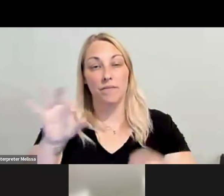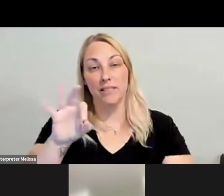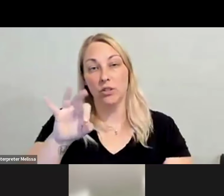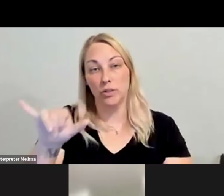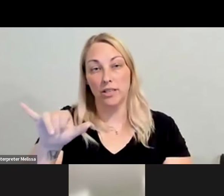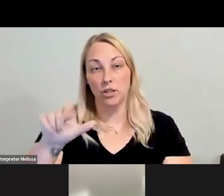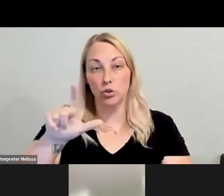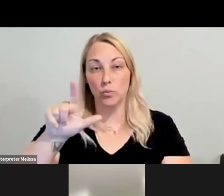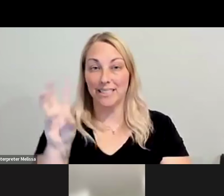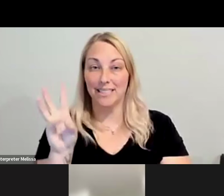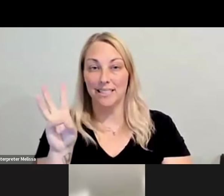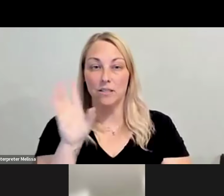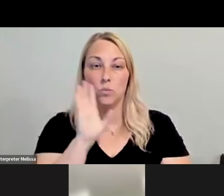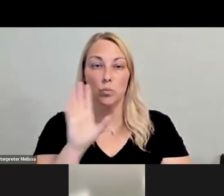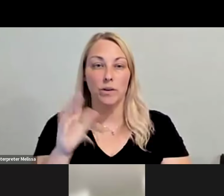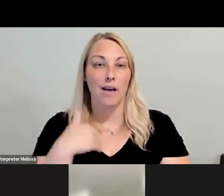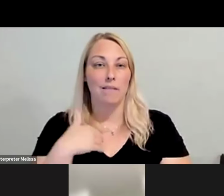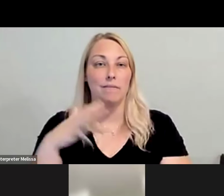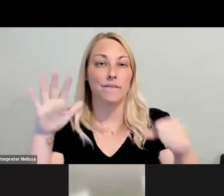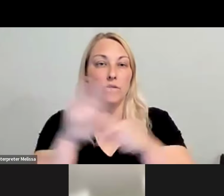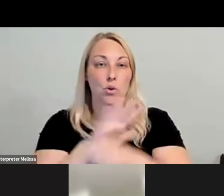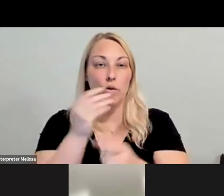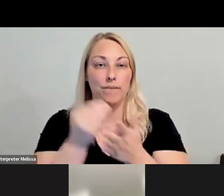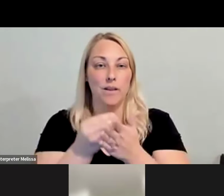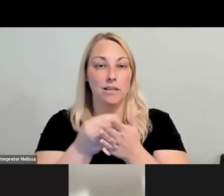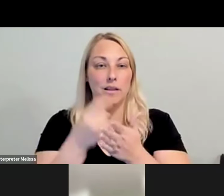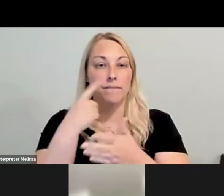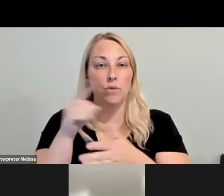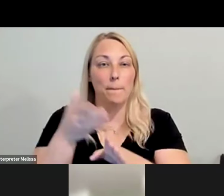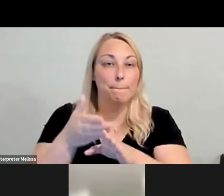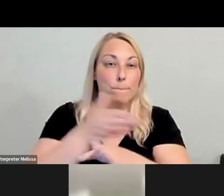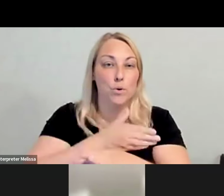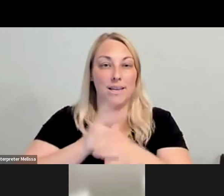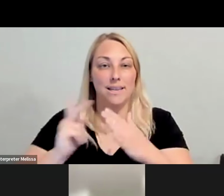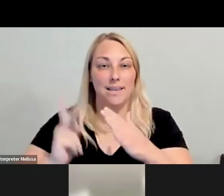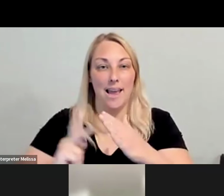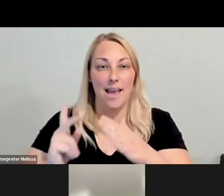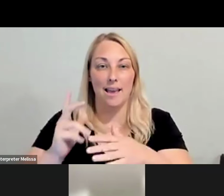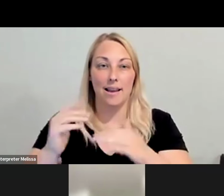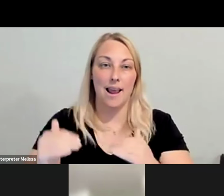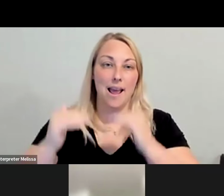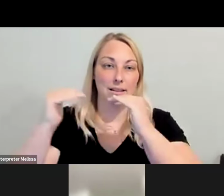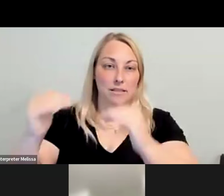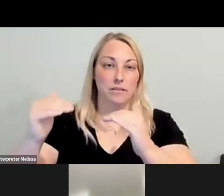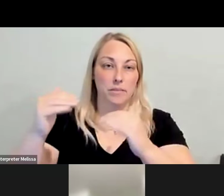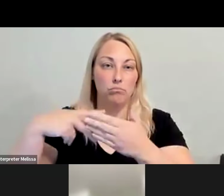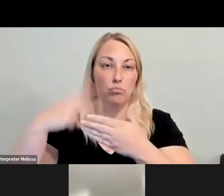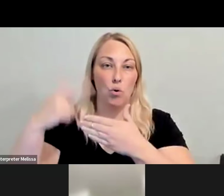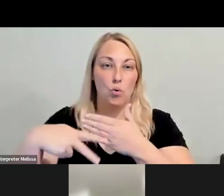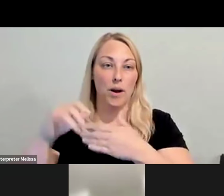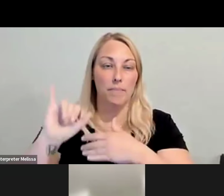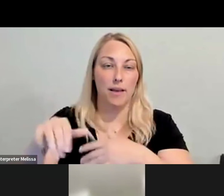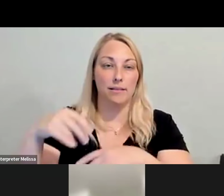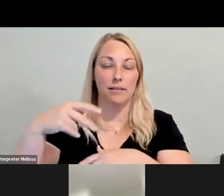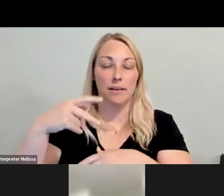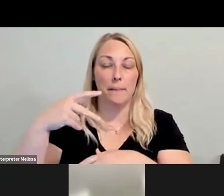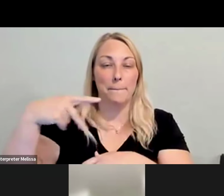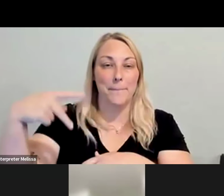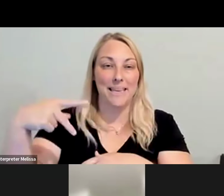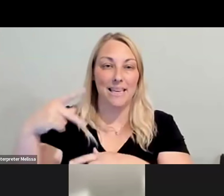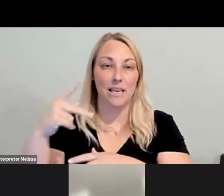26, there will be full funding for the pre-K enhancement and expansion program, which is considered the PKEEP,